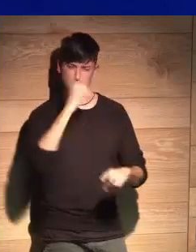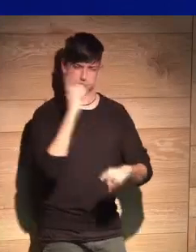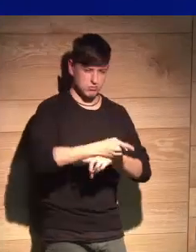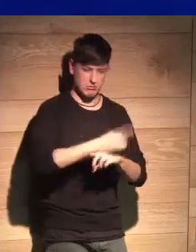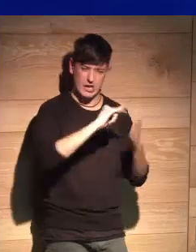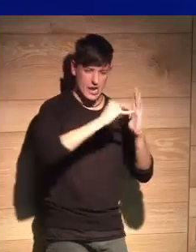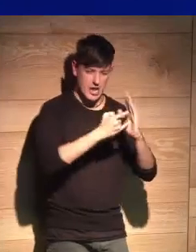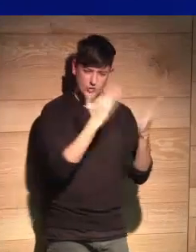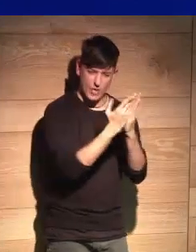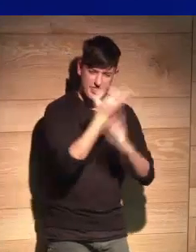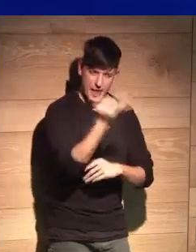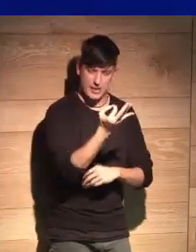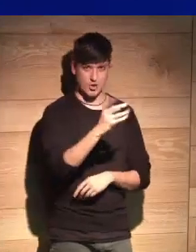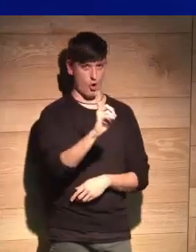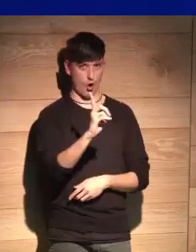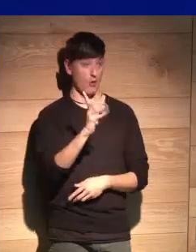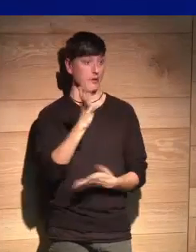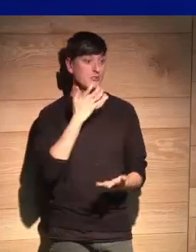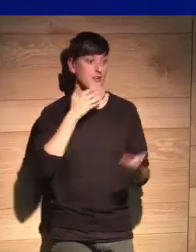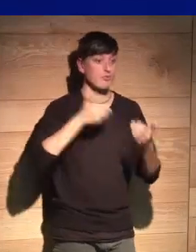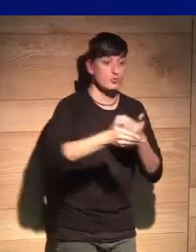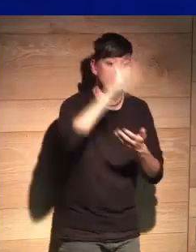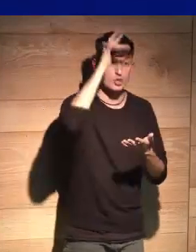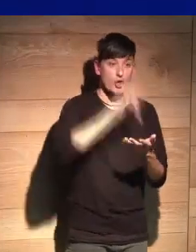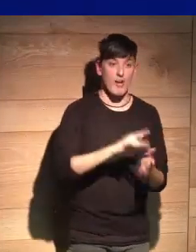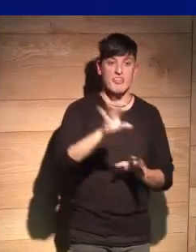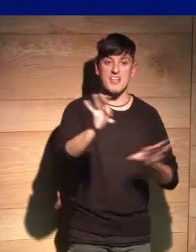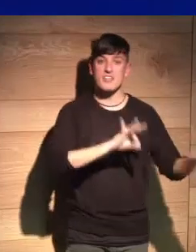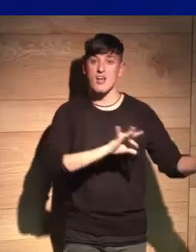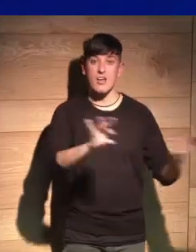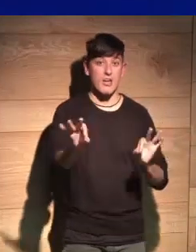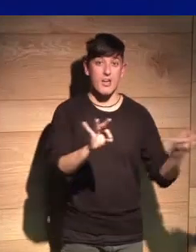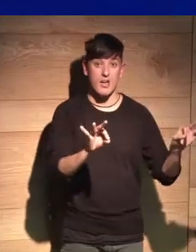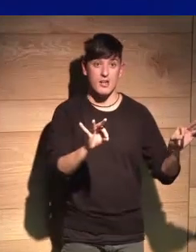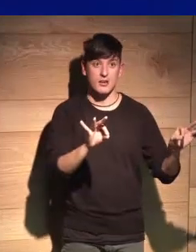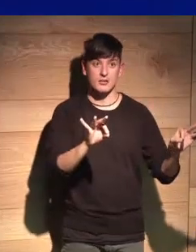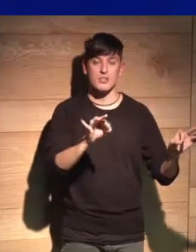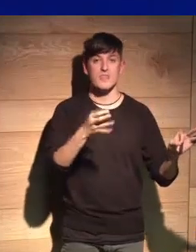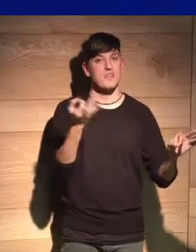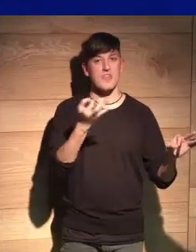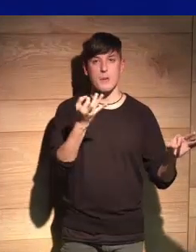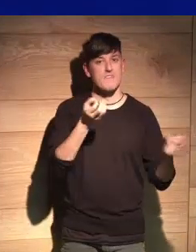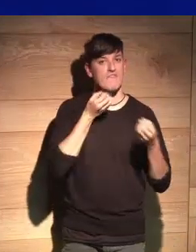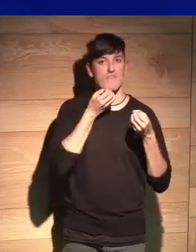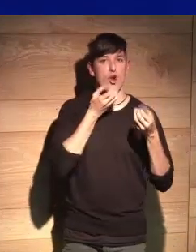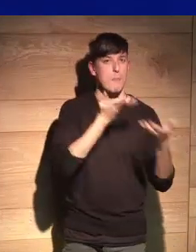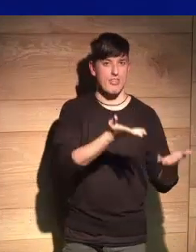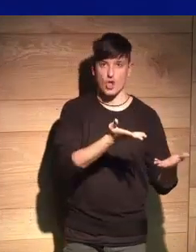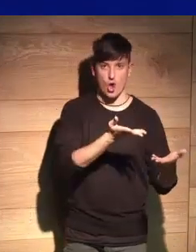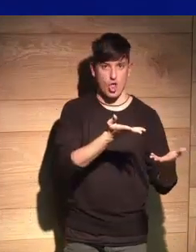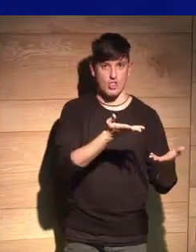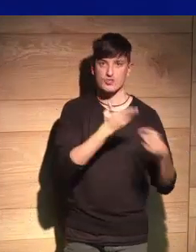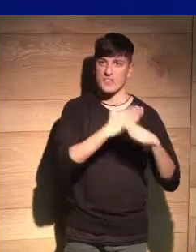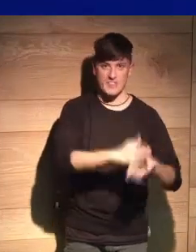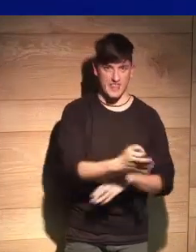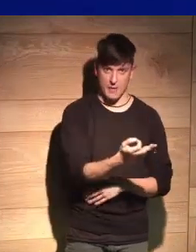work and what we do. We don't force anyone to study engineering, but the day they make a decision, we wanted them to